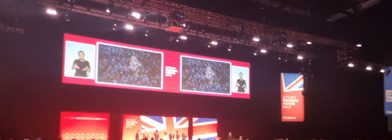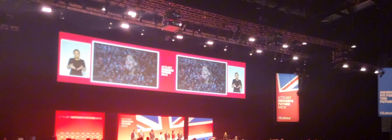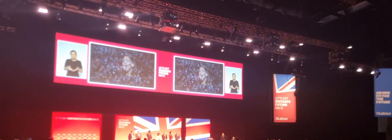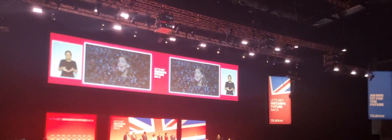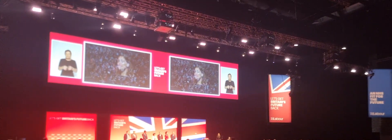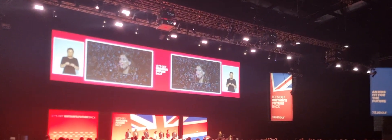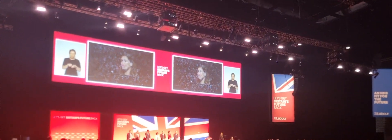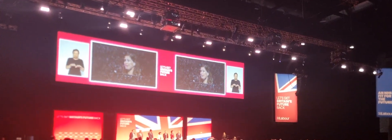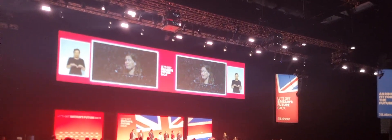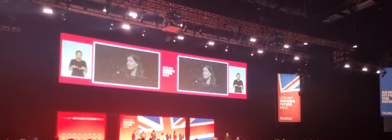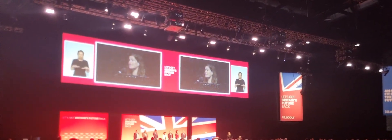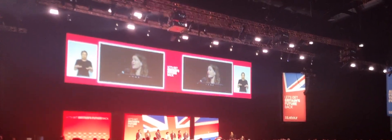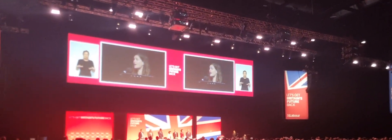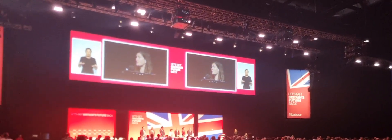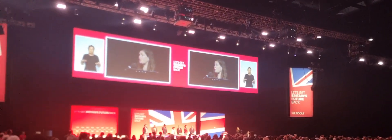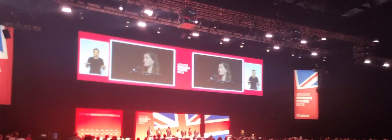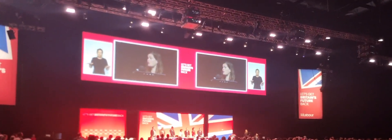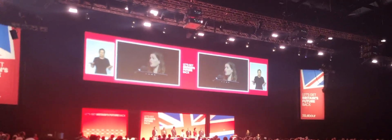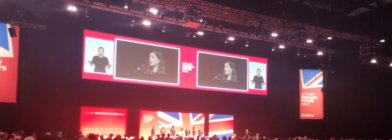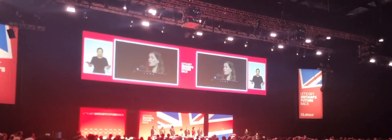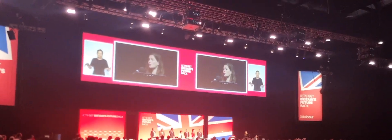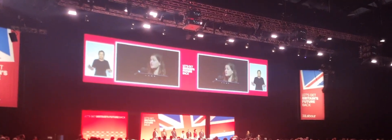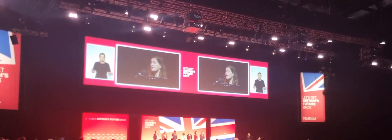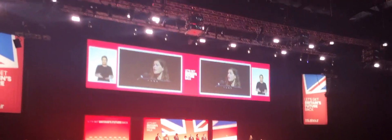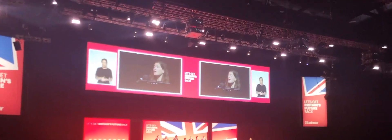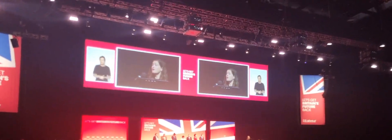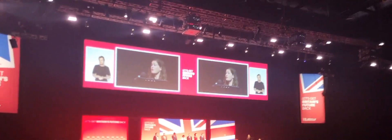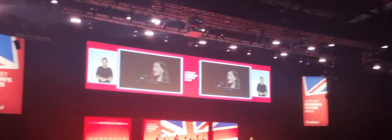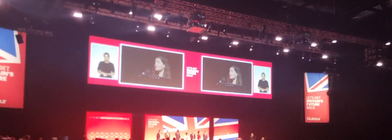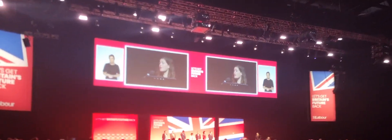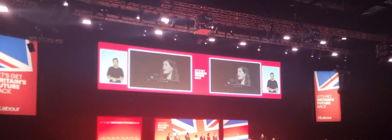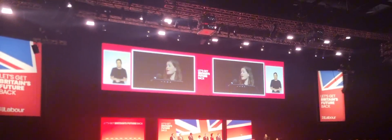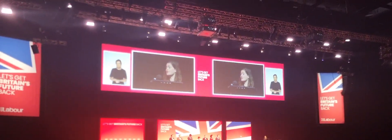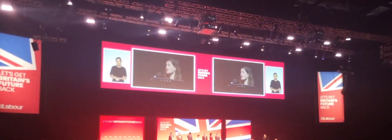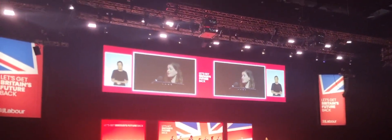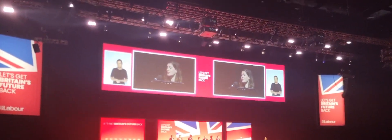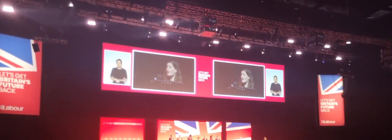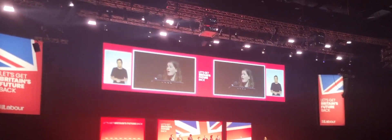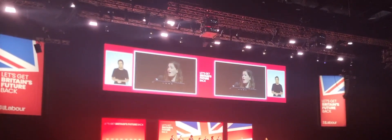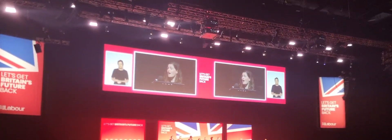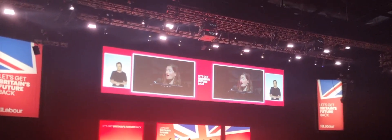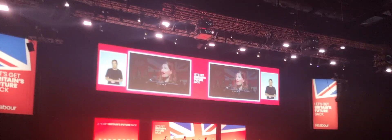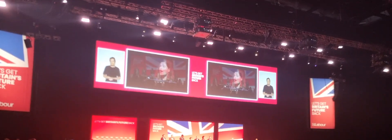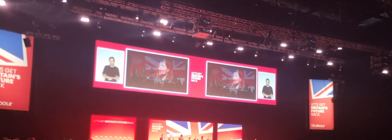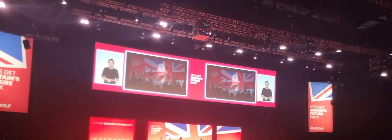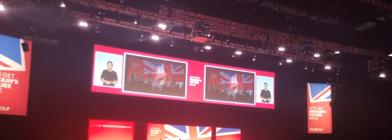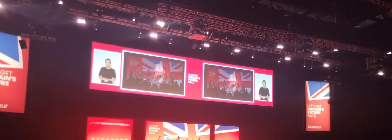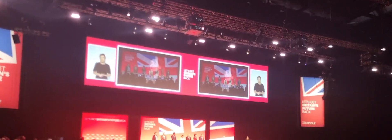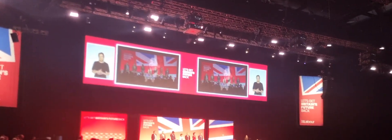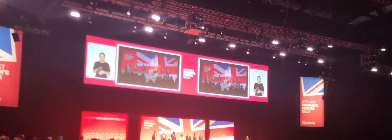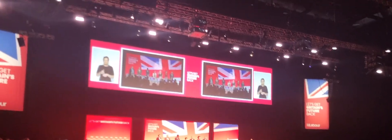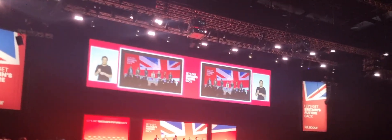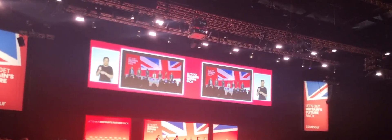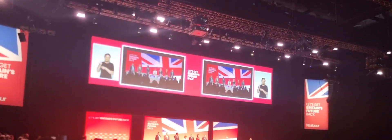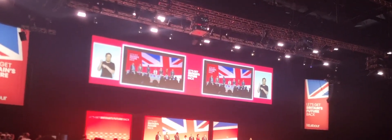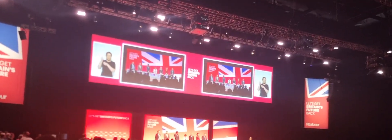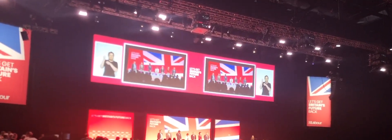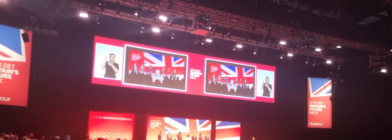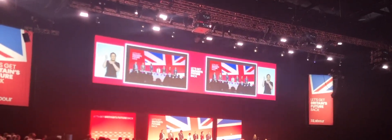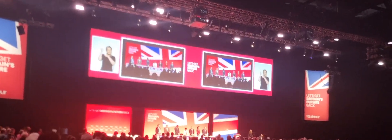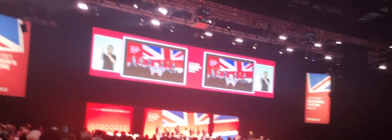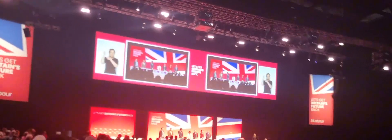blood dyed to its every fold. Some raise the scarlet